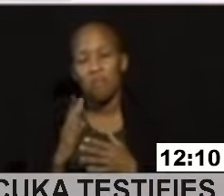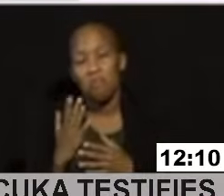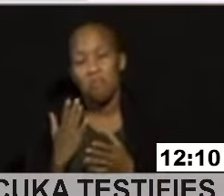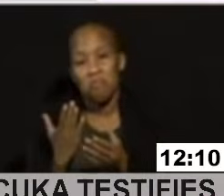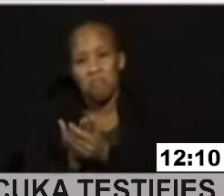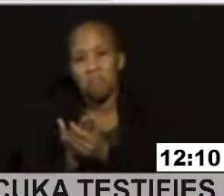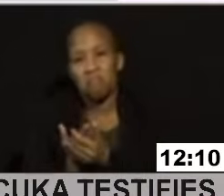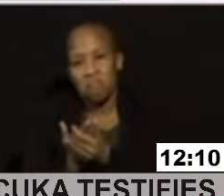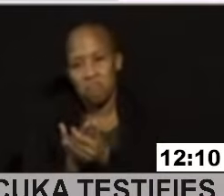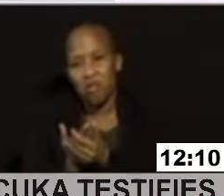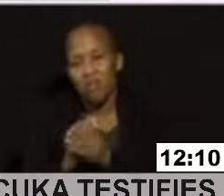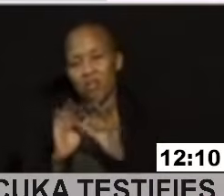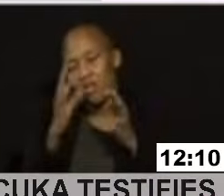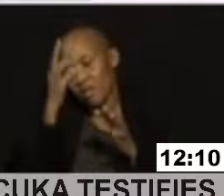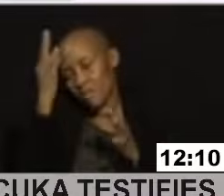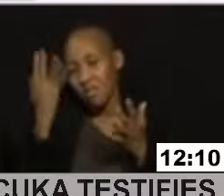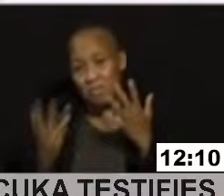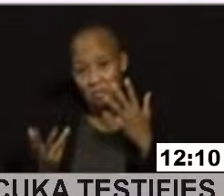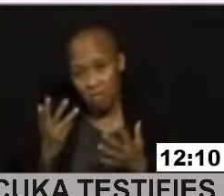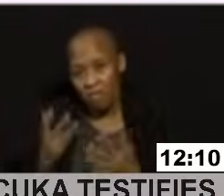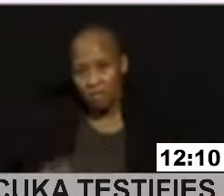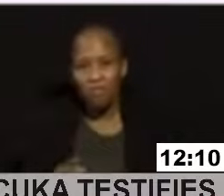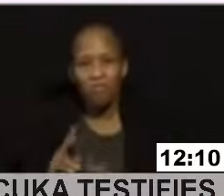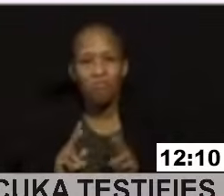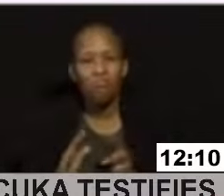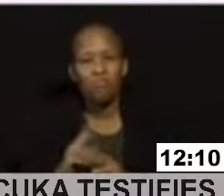We'll take a short adjournment.